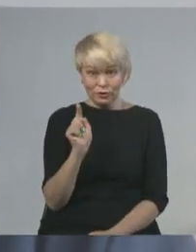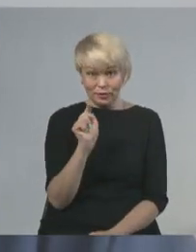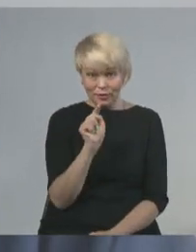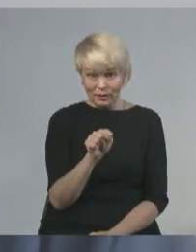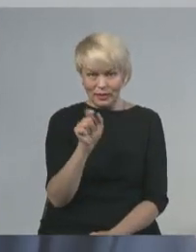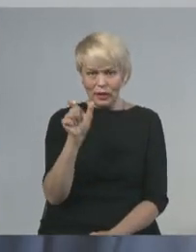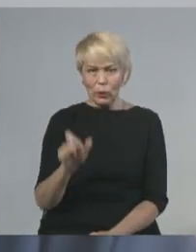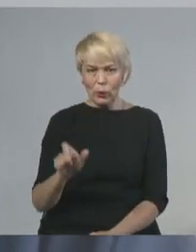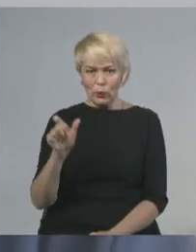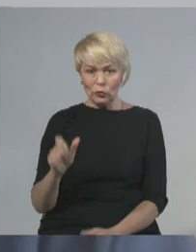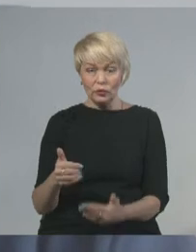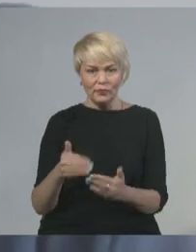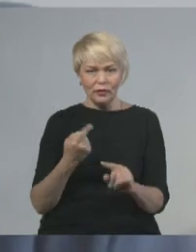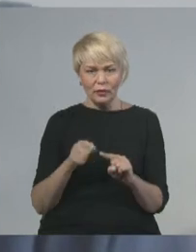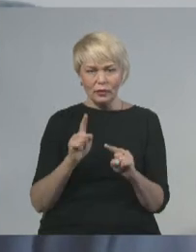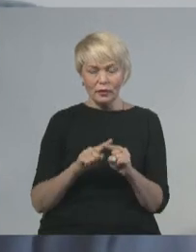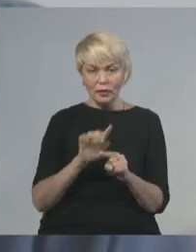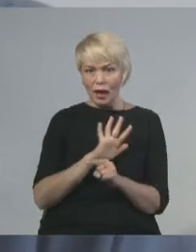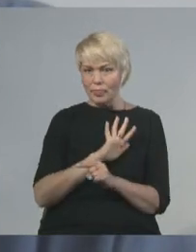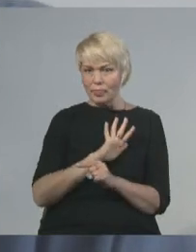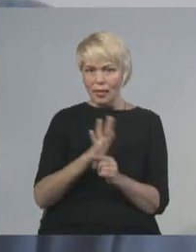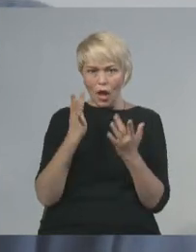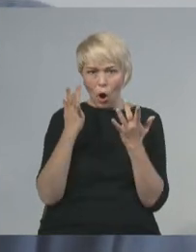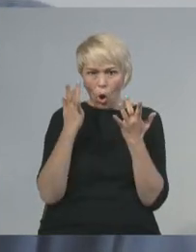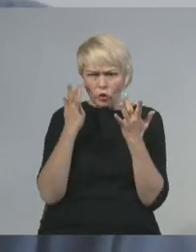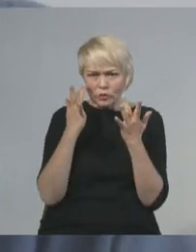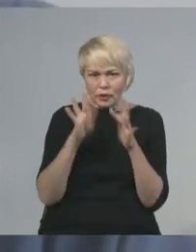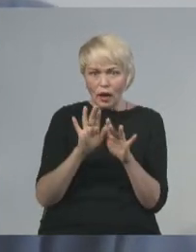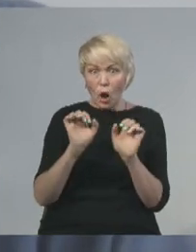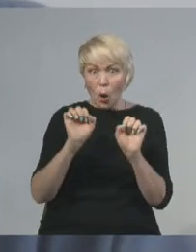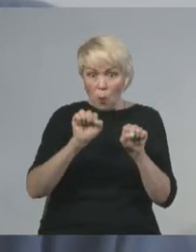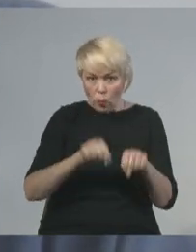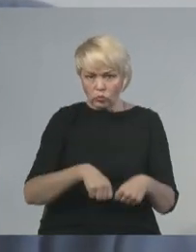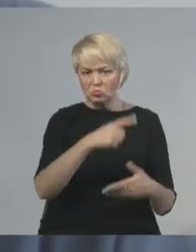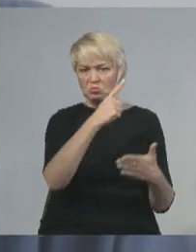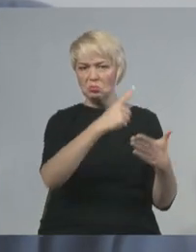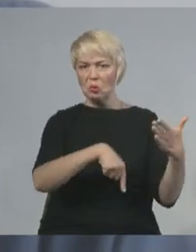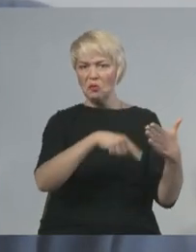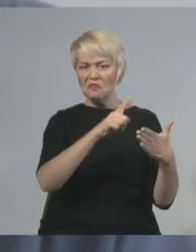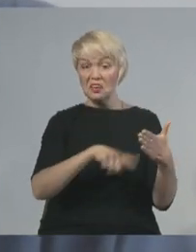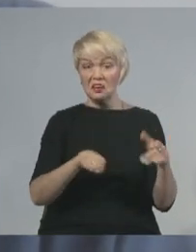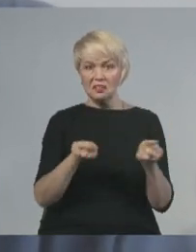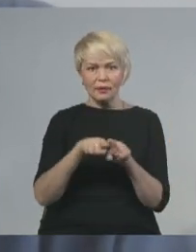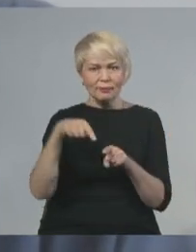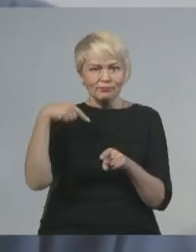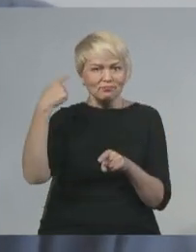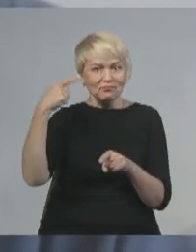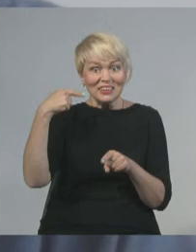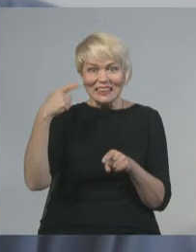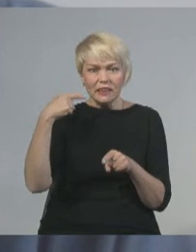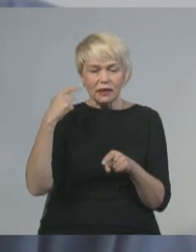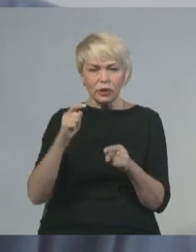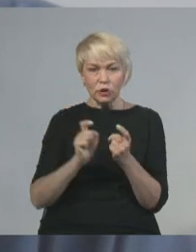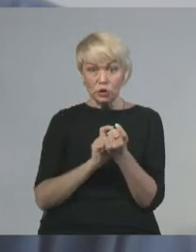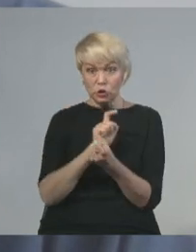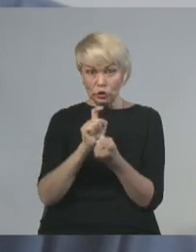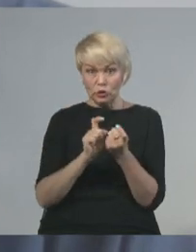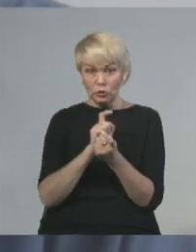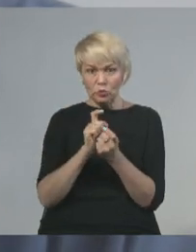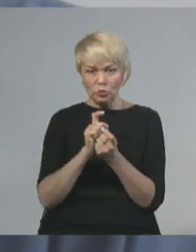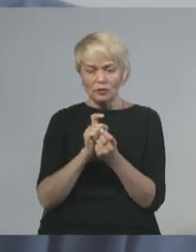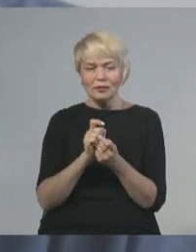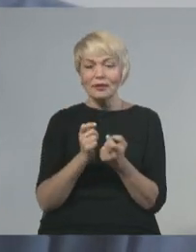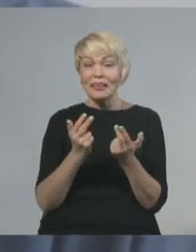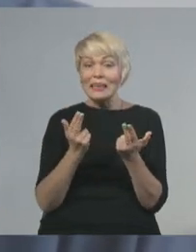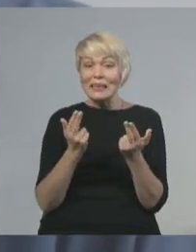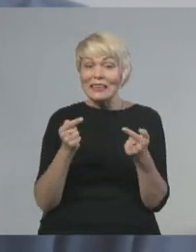these things show signs of you know um doubts let's say they didn't